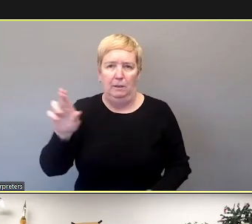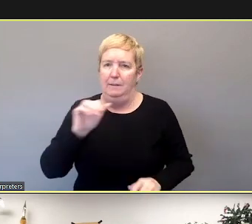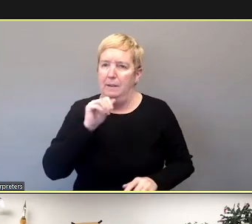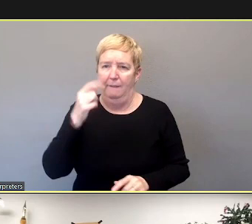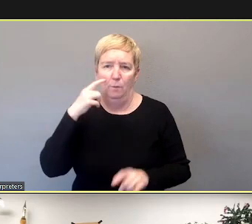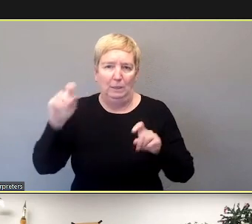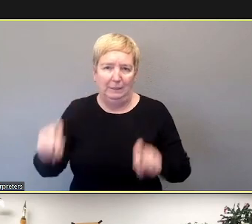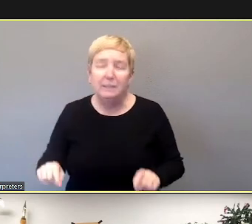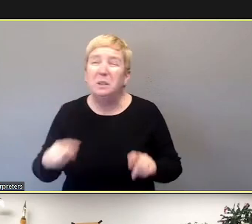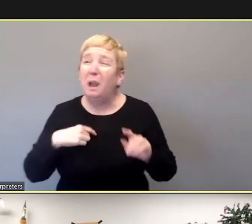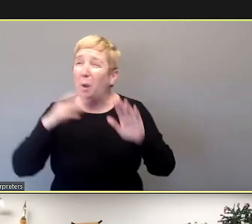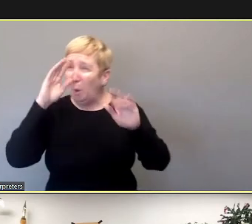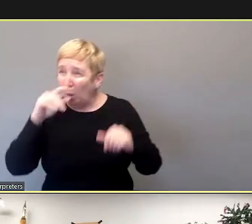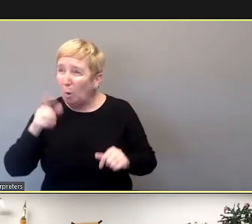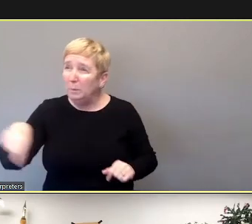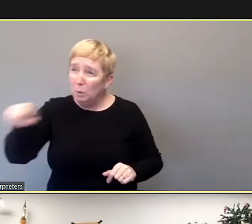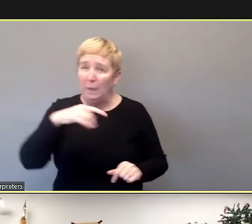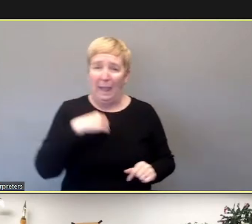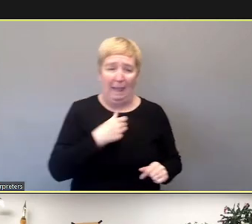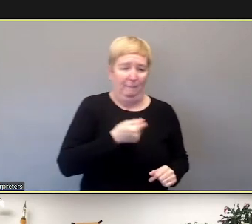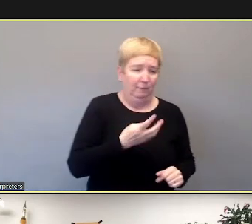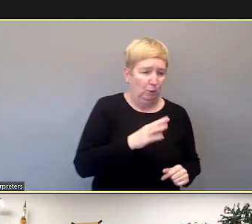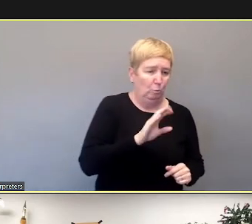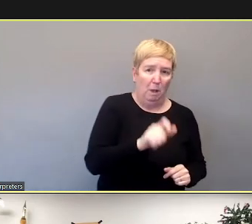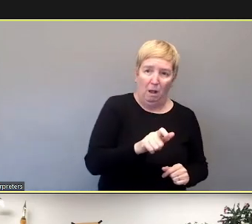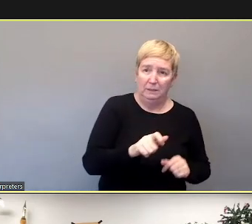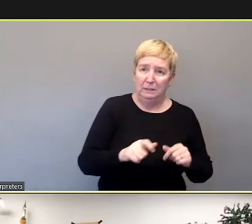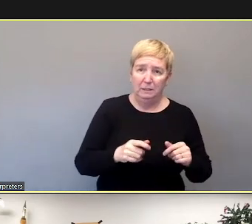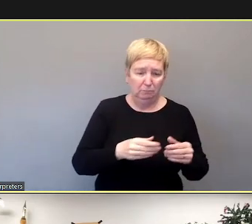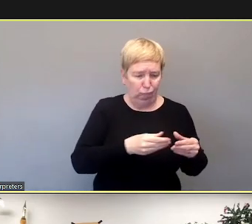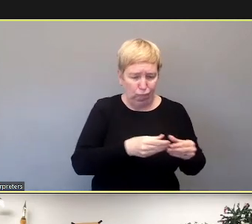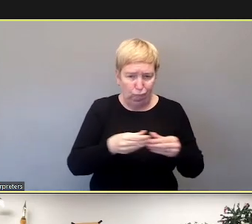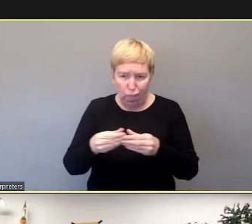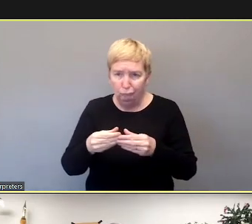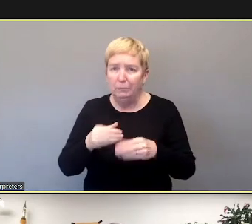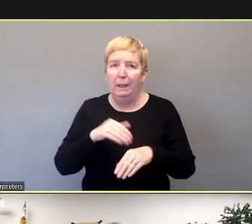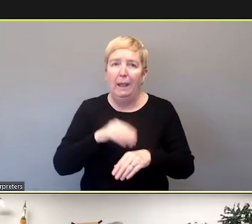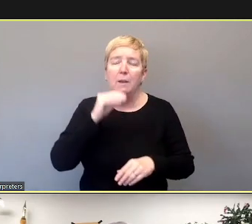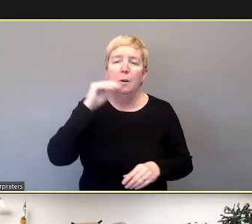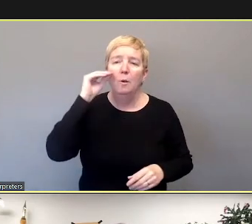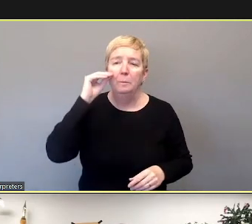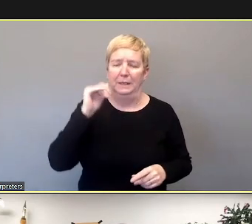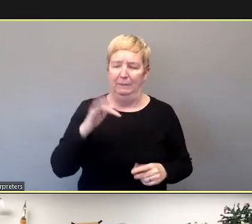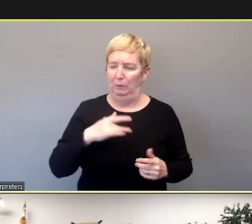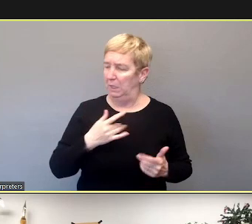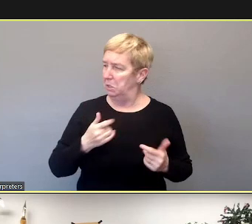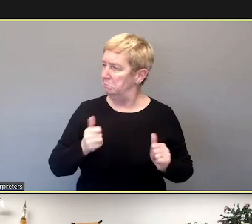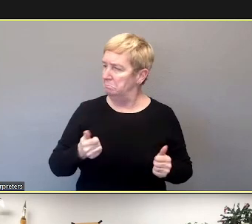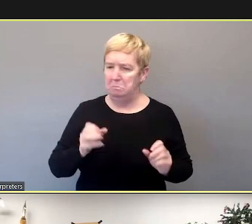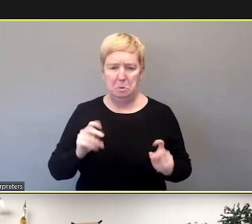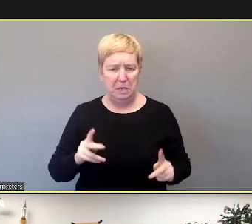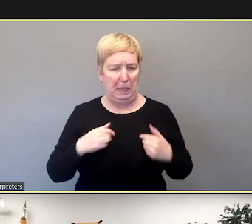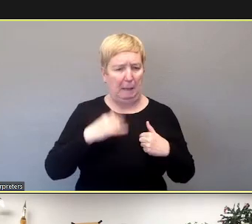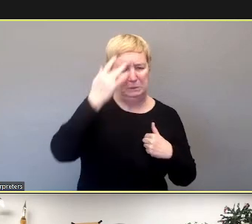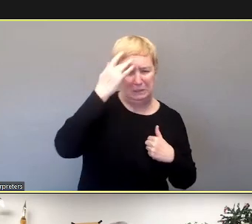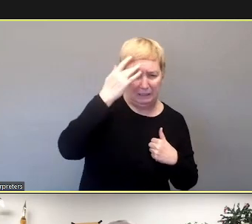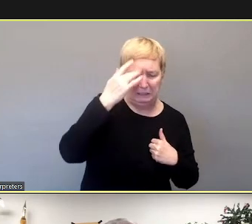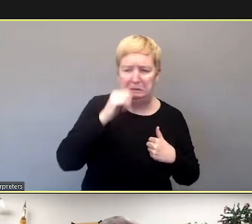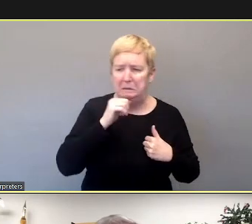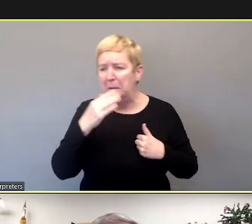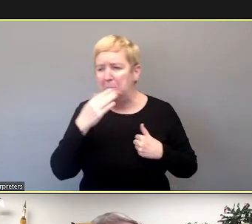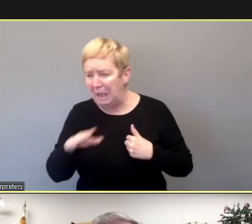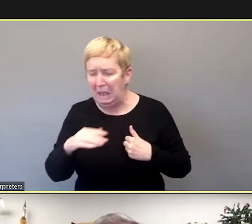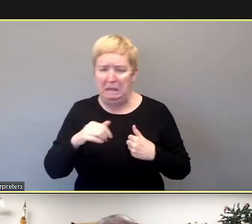2 boxes of these. Test at home. If you're not seriously ill, talk with